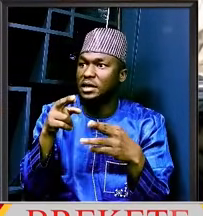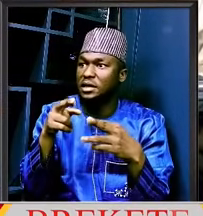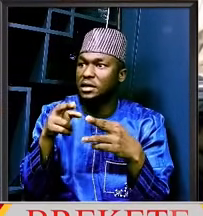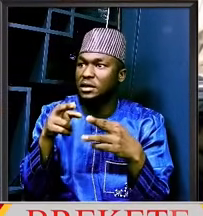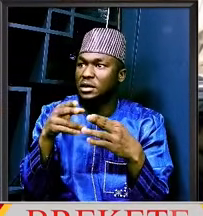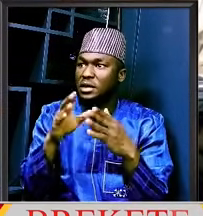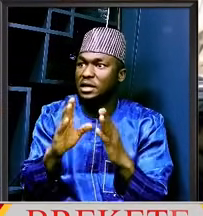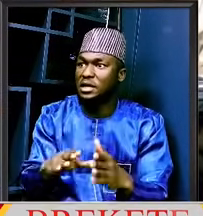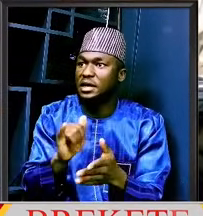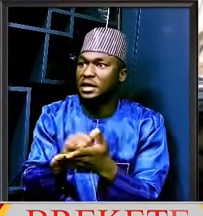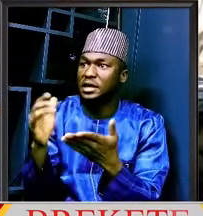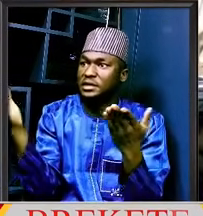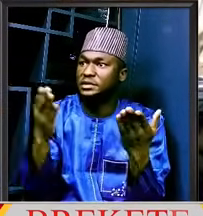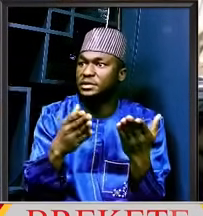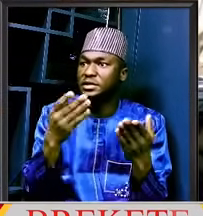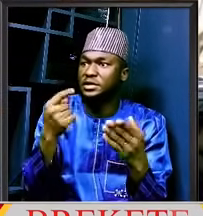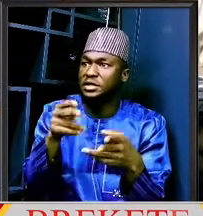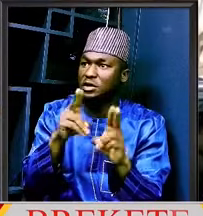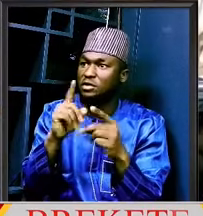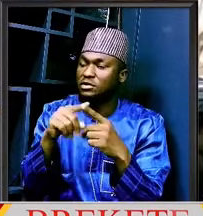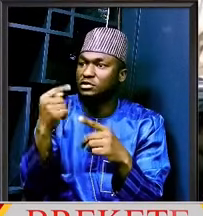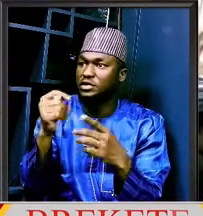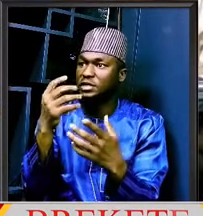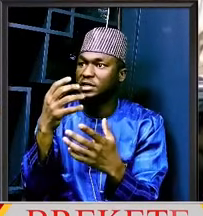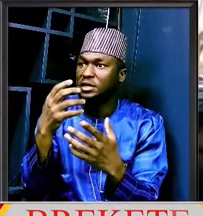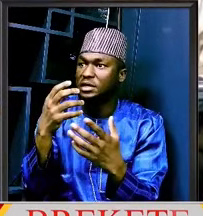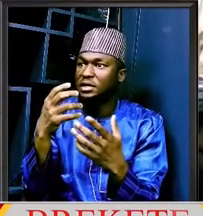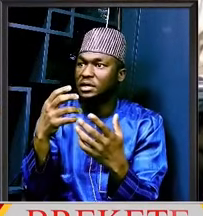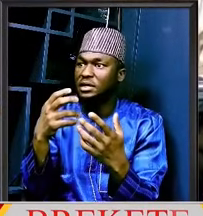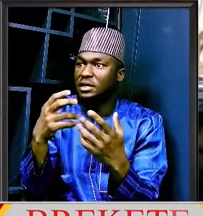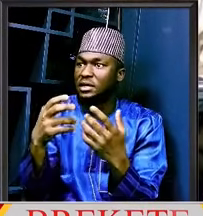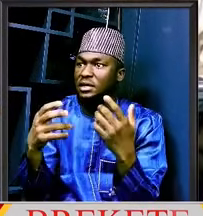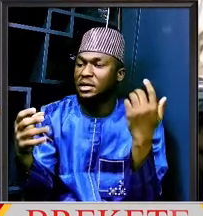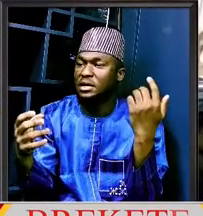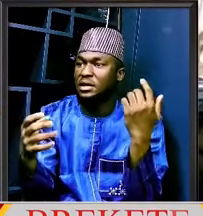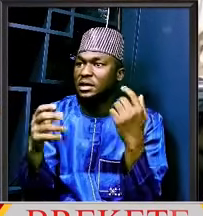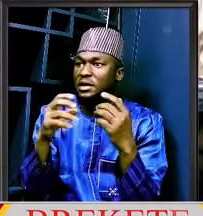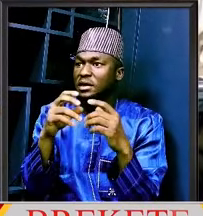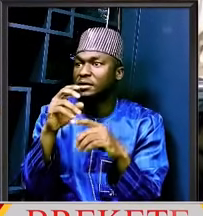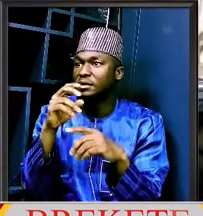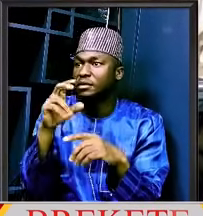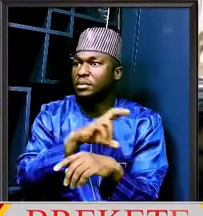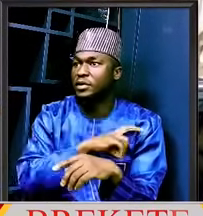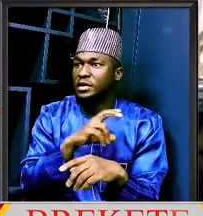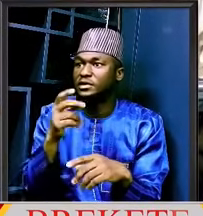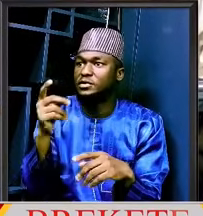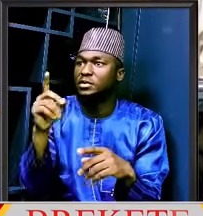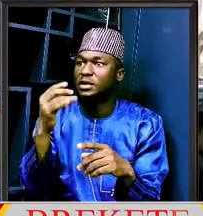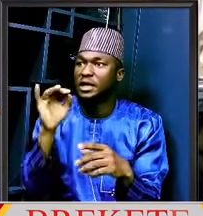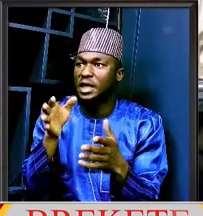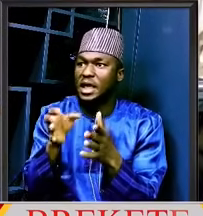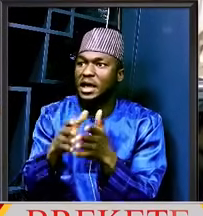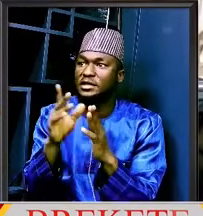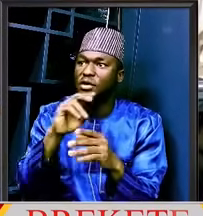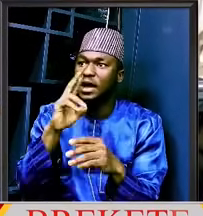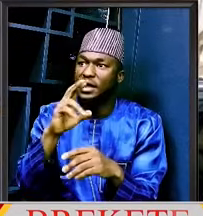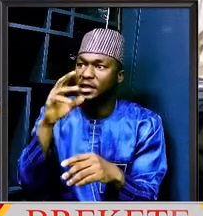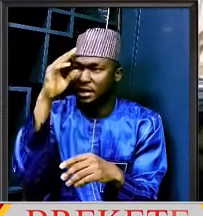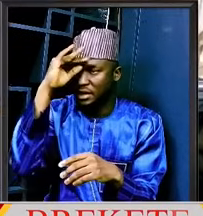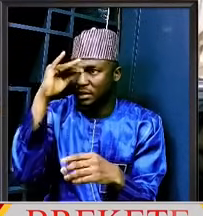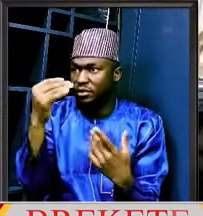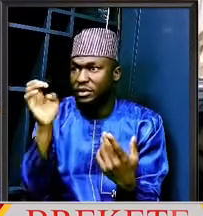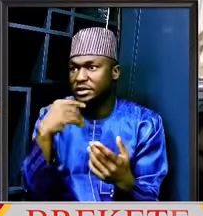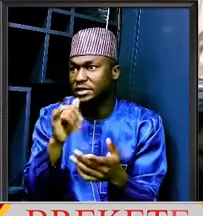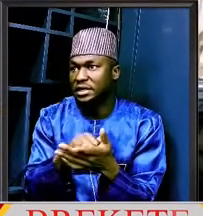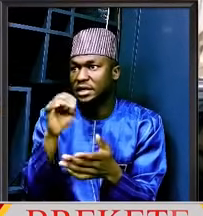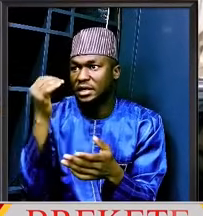that place that brought the gun to the station? So the police now asked that, where are the boys that you collected this gun from? He said